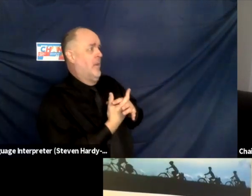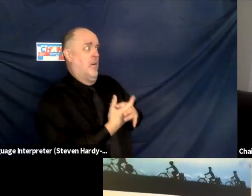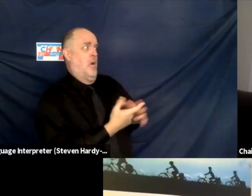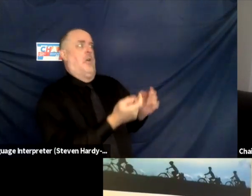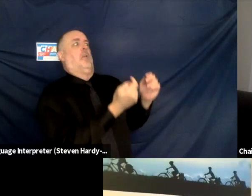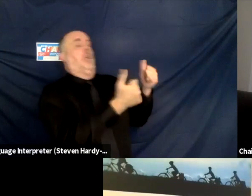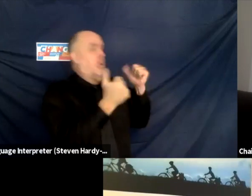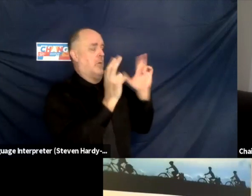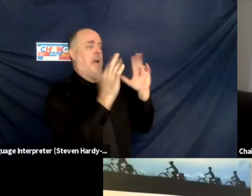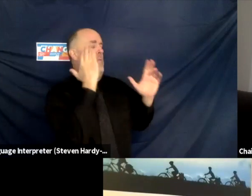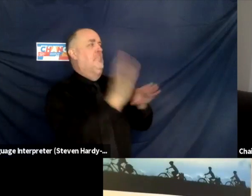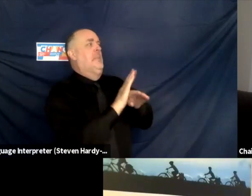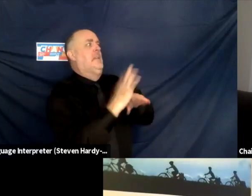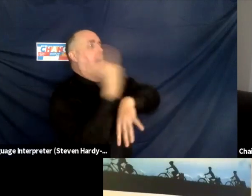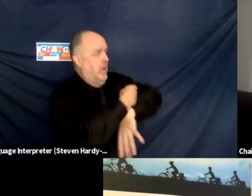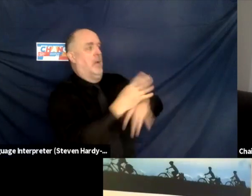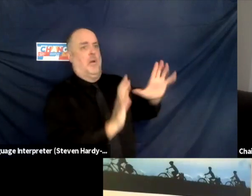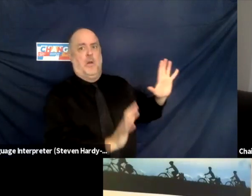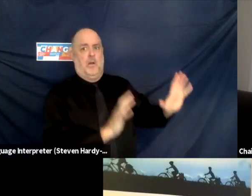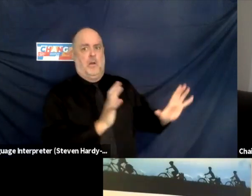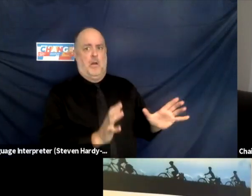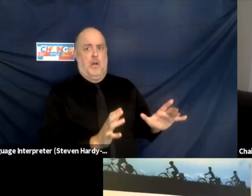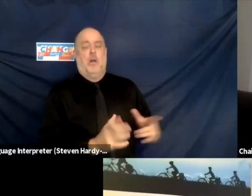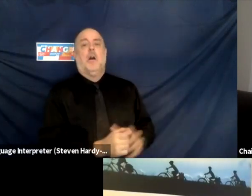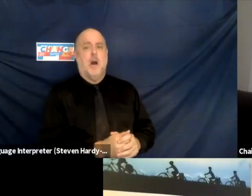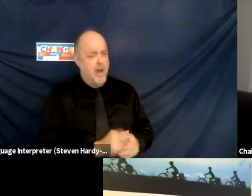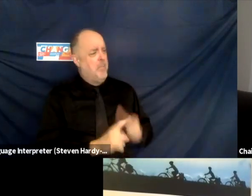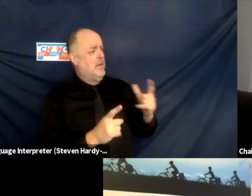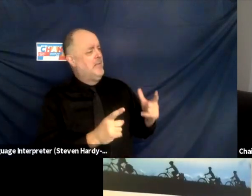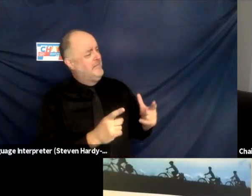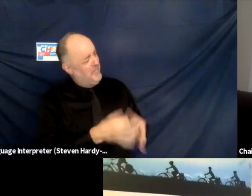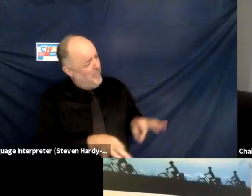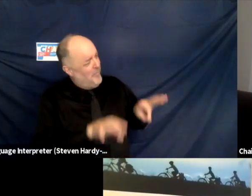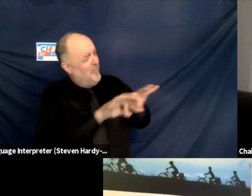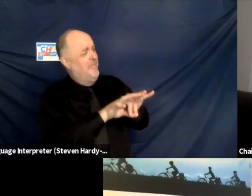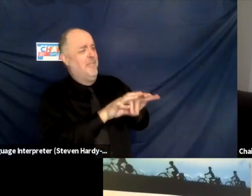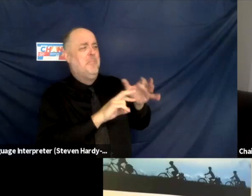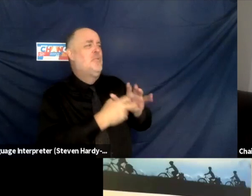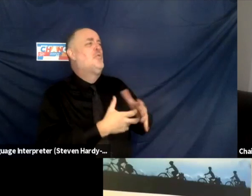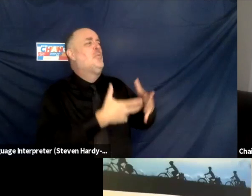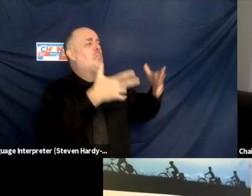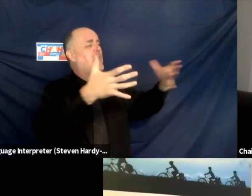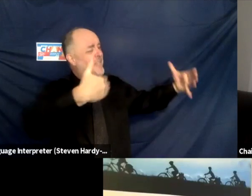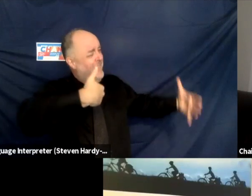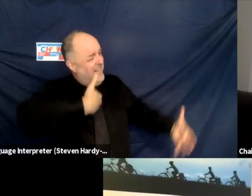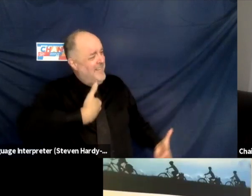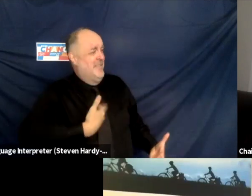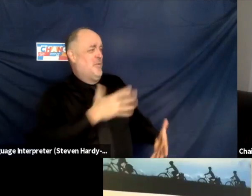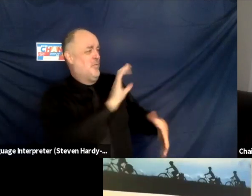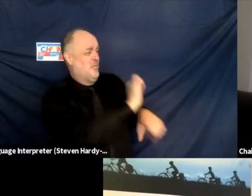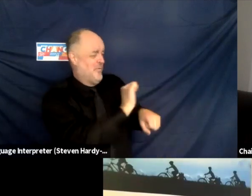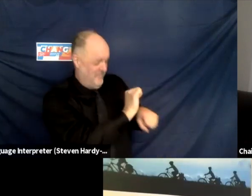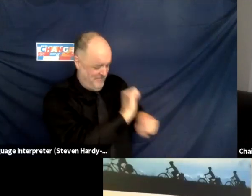It's a hugely busy day, but how it means so much to us to have you doing what you're doing and to